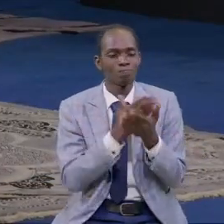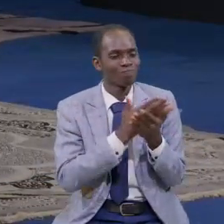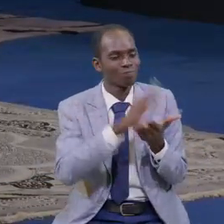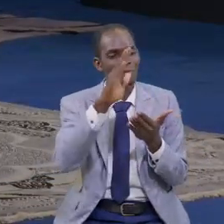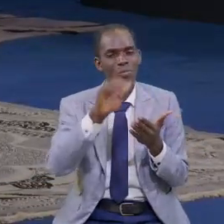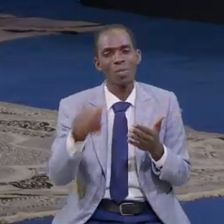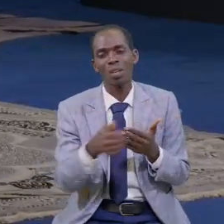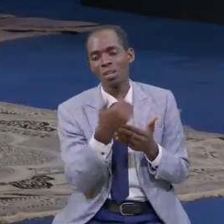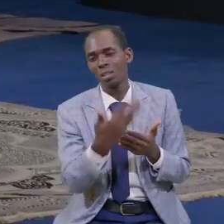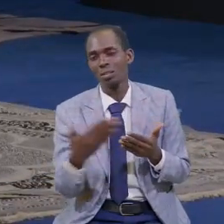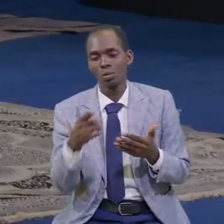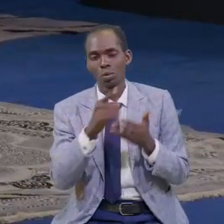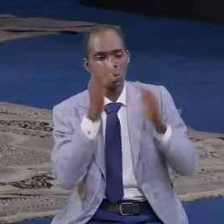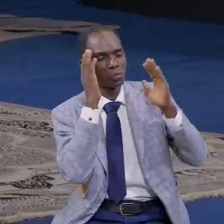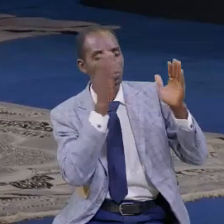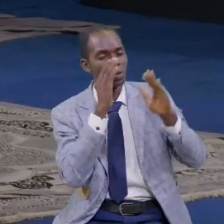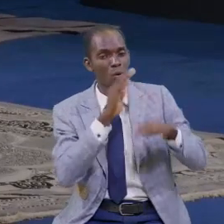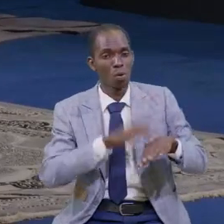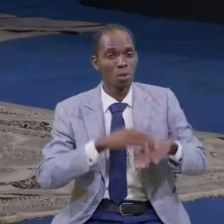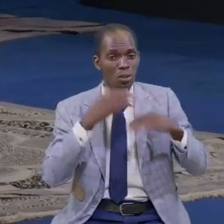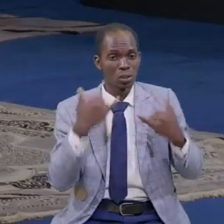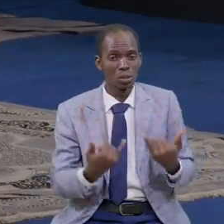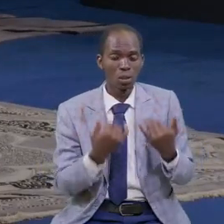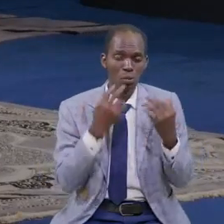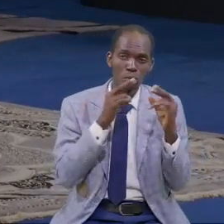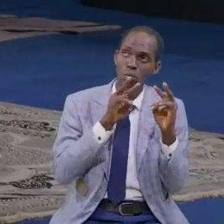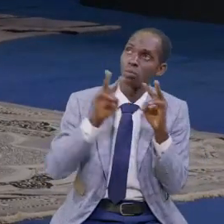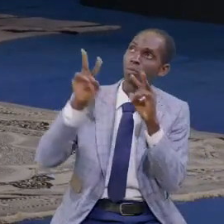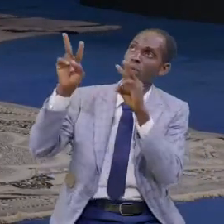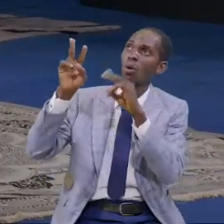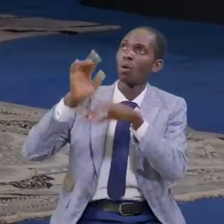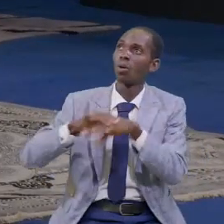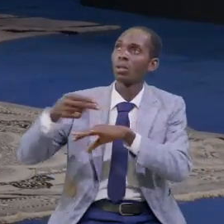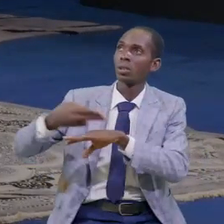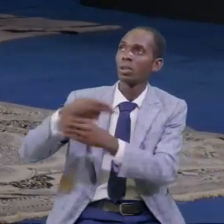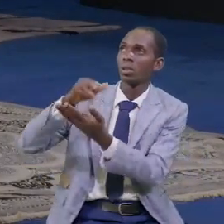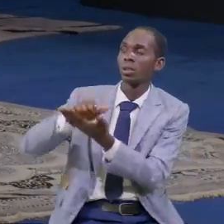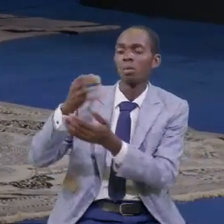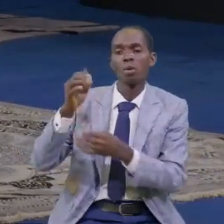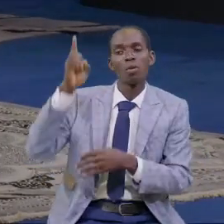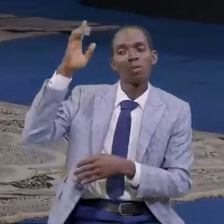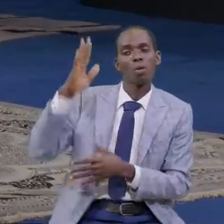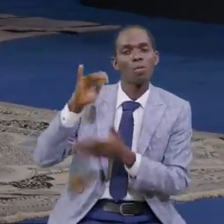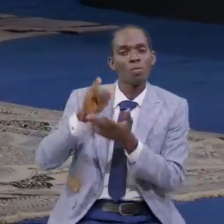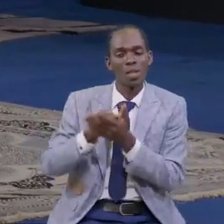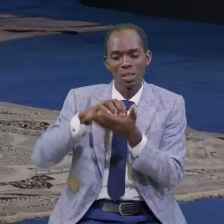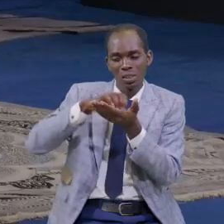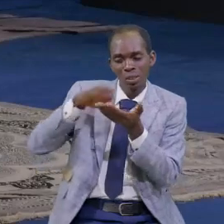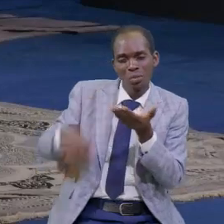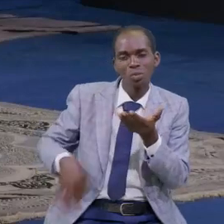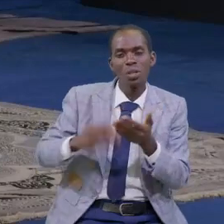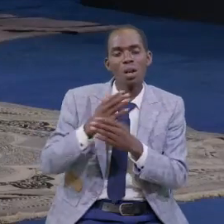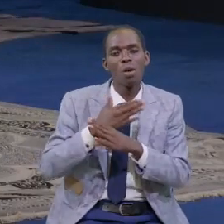thing. Behold, the Lamb of God, which taketh away from